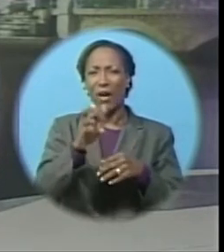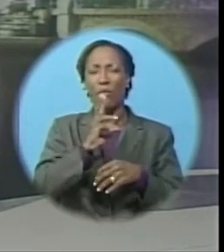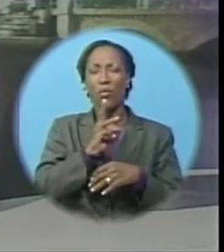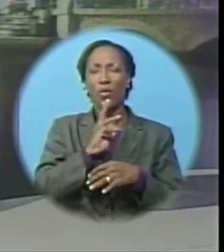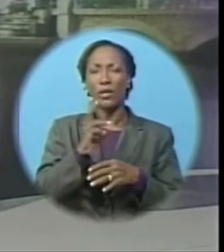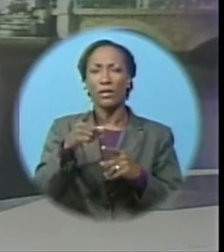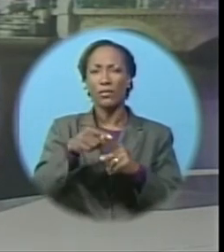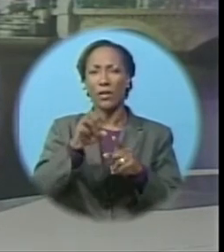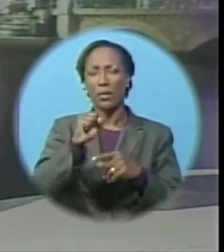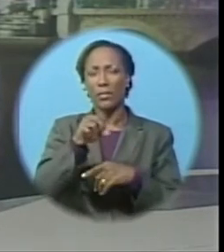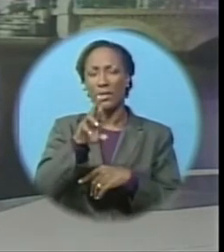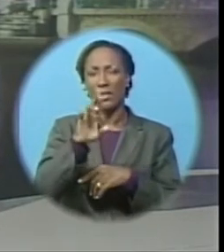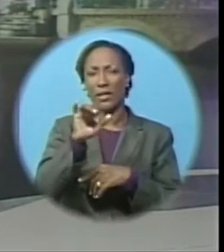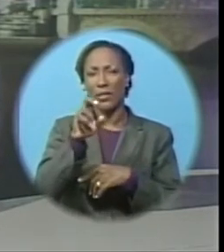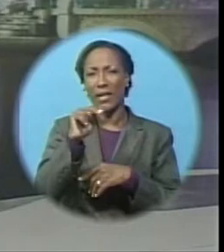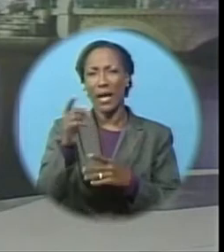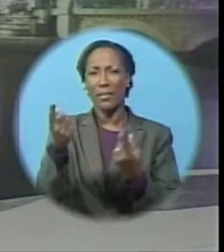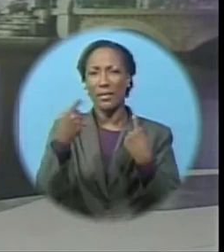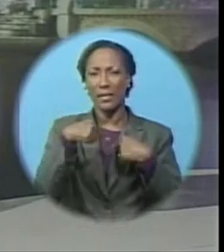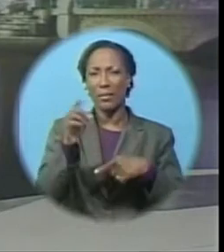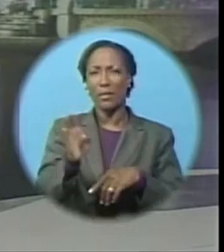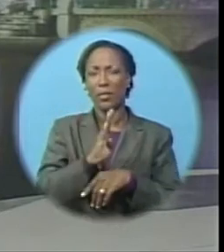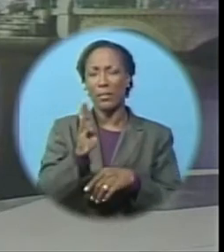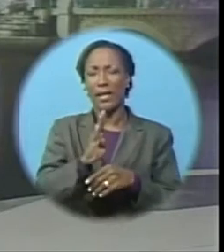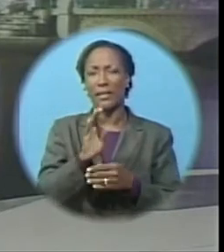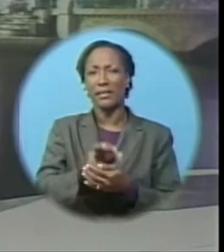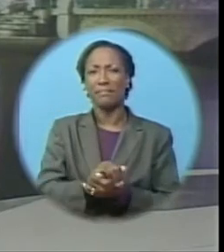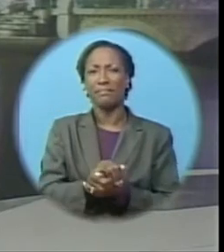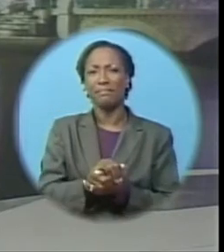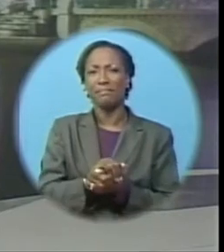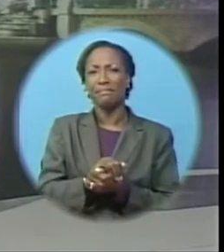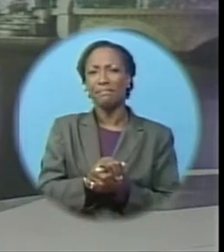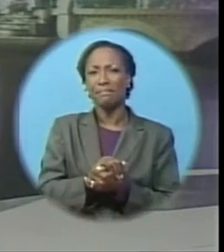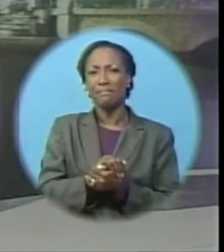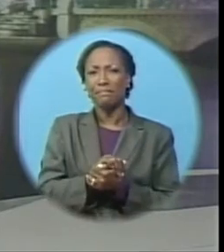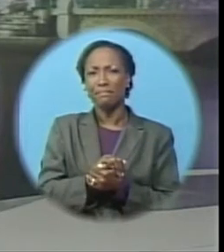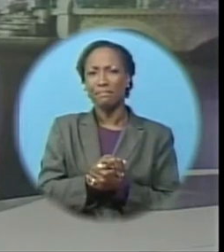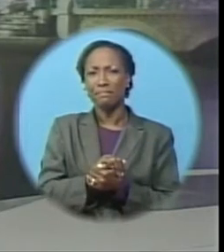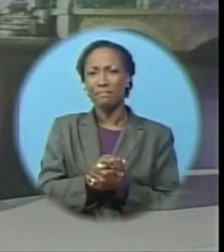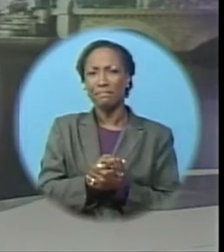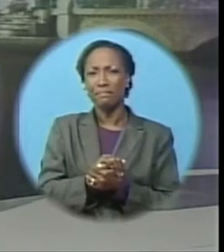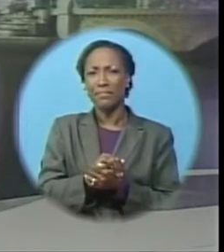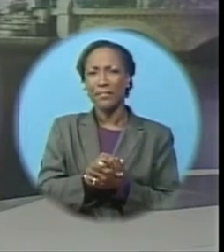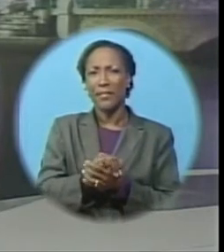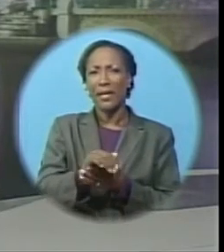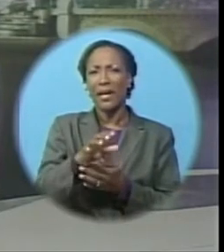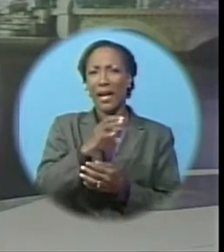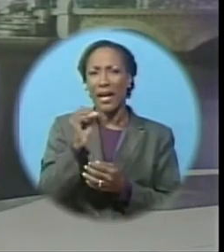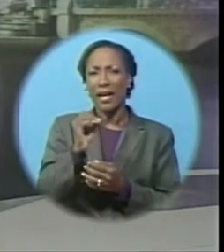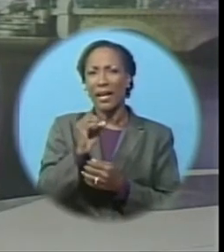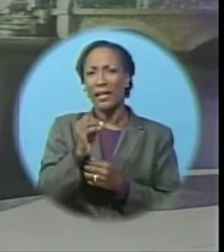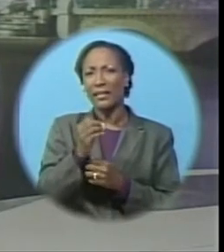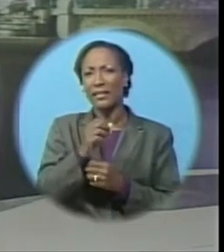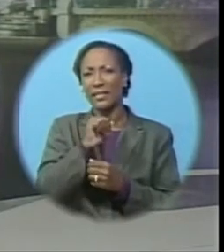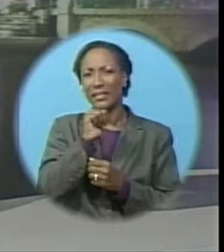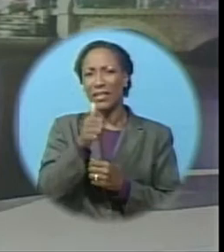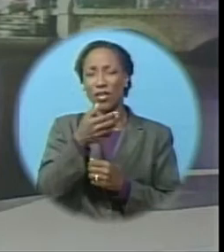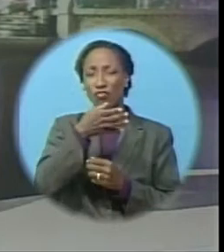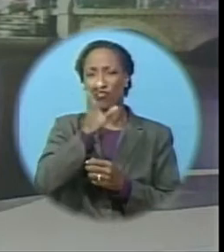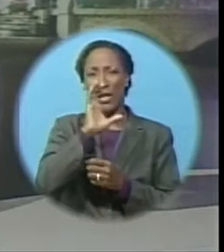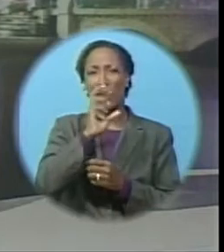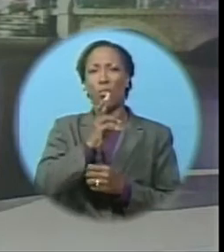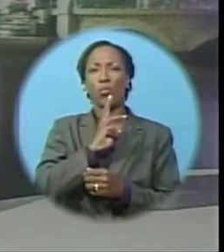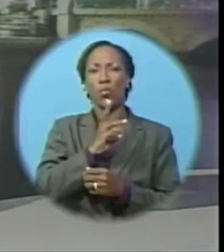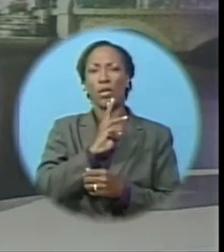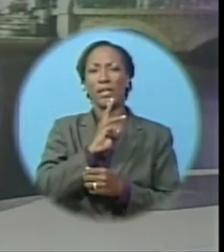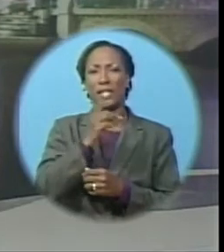to Barbados. The water is being sourced from the CARICOM states Copenhagen and Suriname rivers. This shipment, however, is not drinking water but